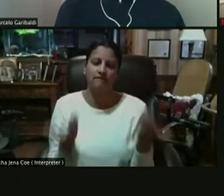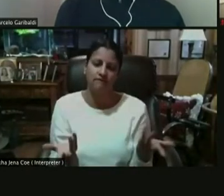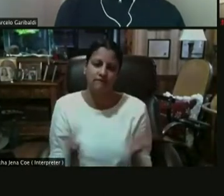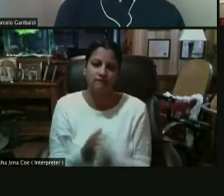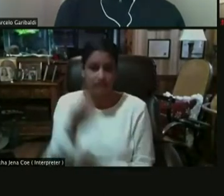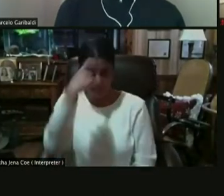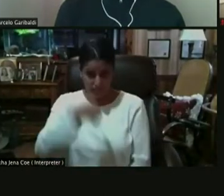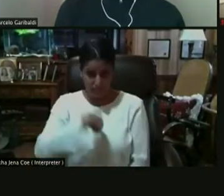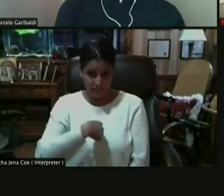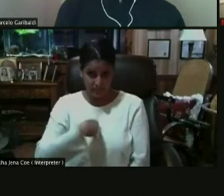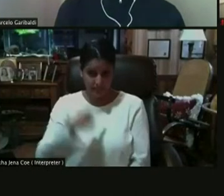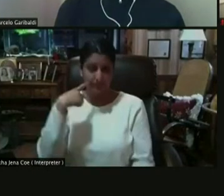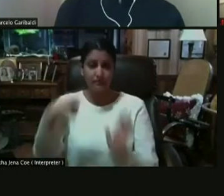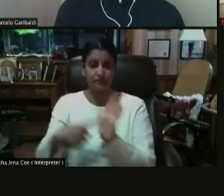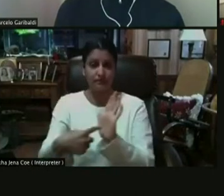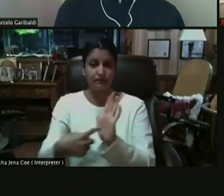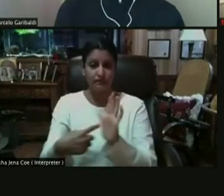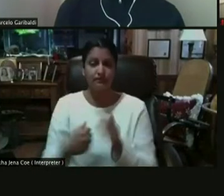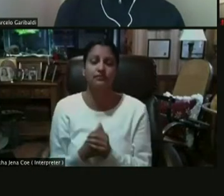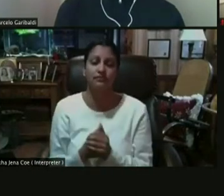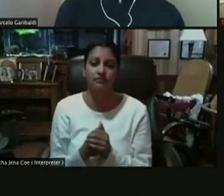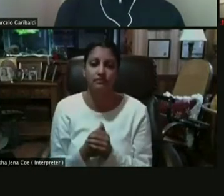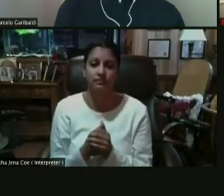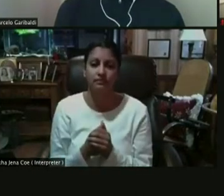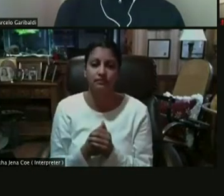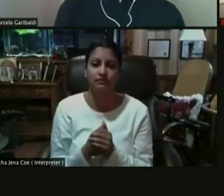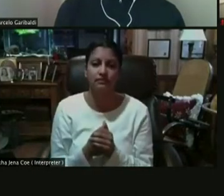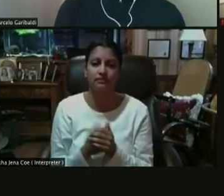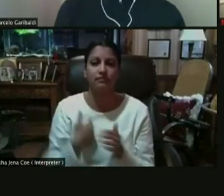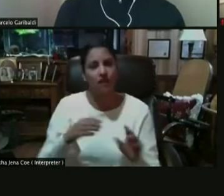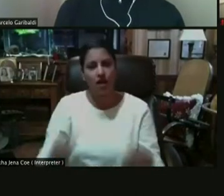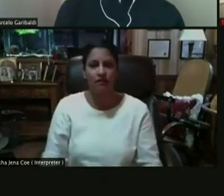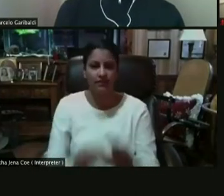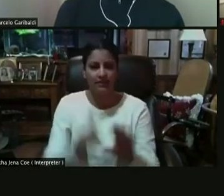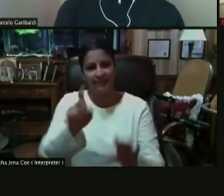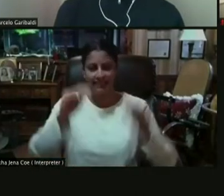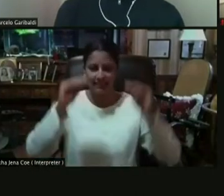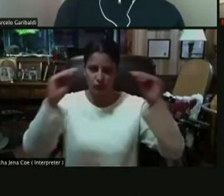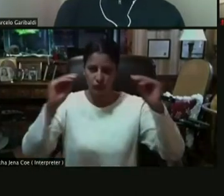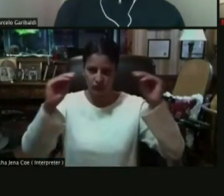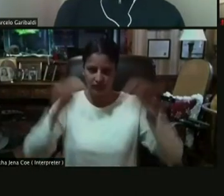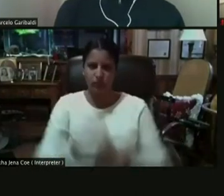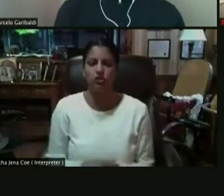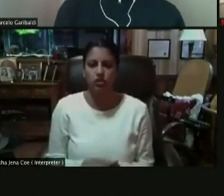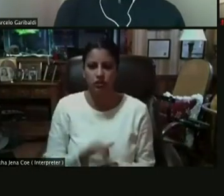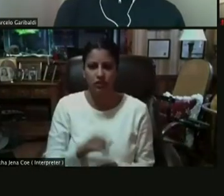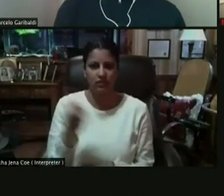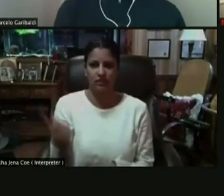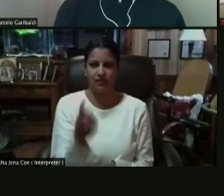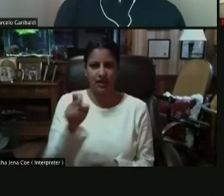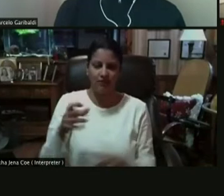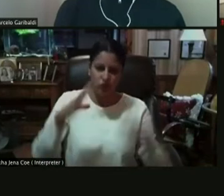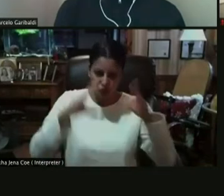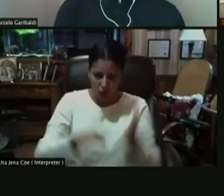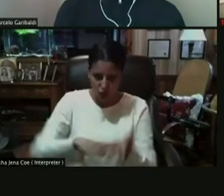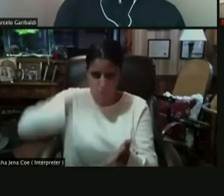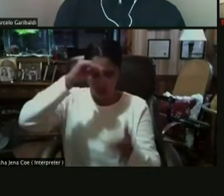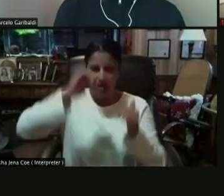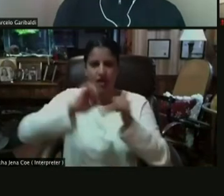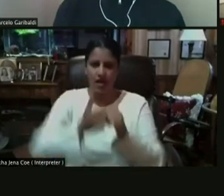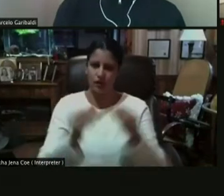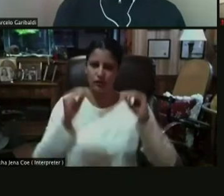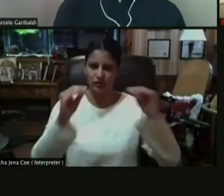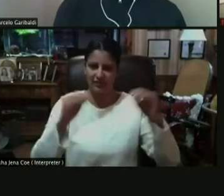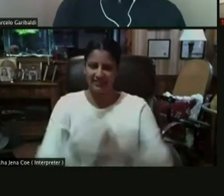for me, for instance, just to give an example, I obviously need to teach, So that's something that I have to learn how to do. So teaching in